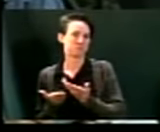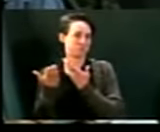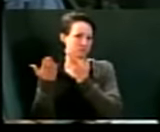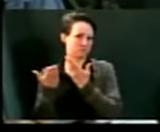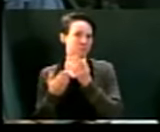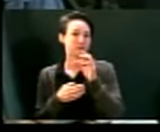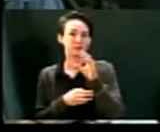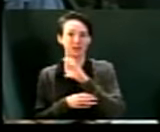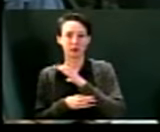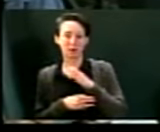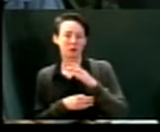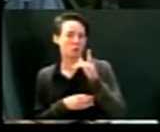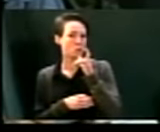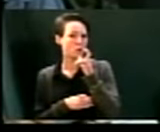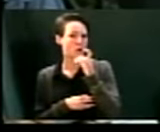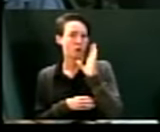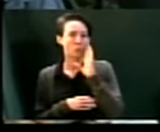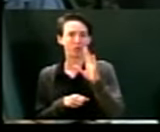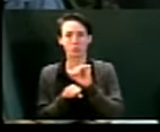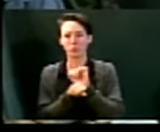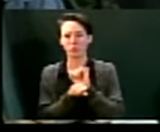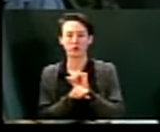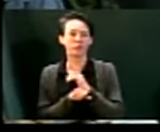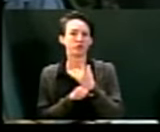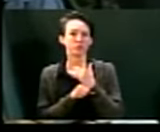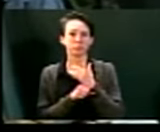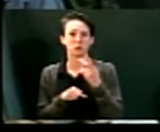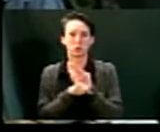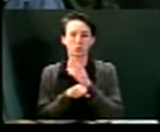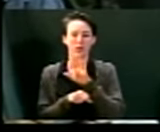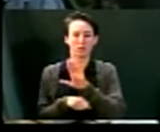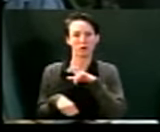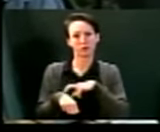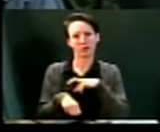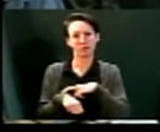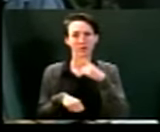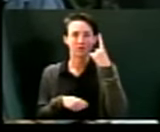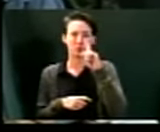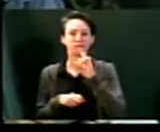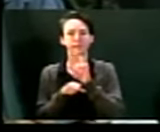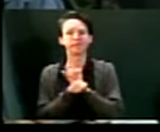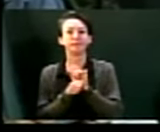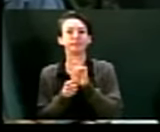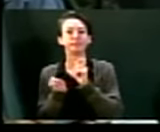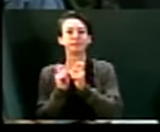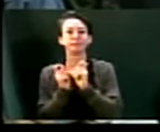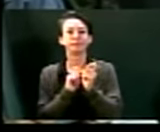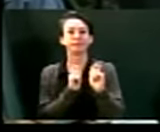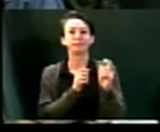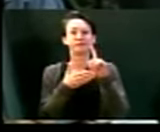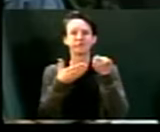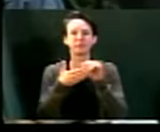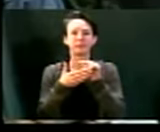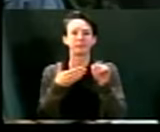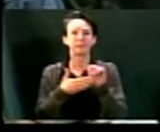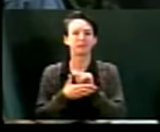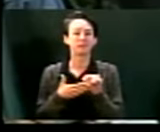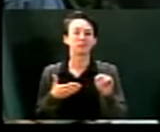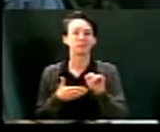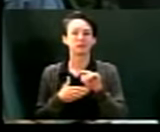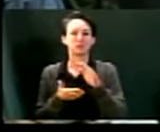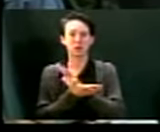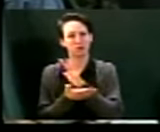committee, who is going to put in the time and actually sit down and edit the document? Because I fear